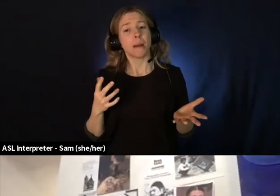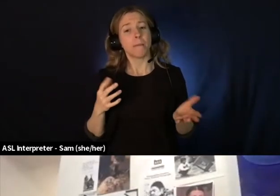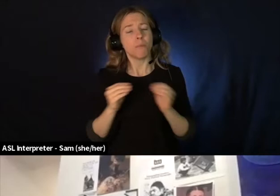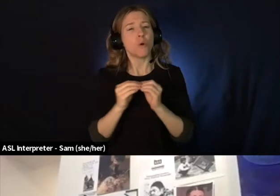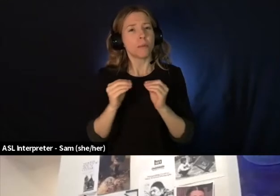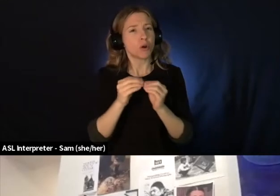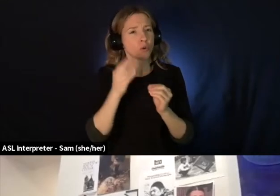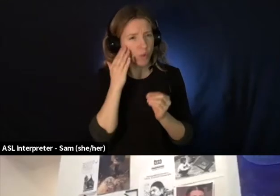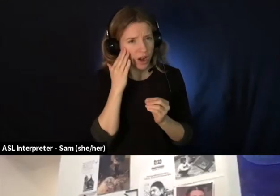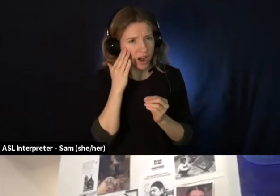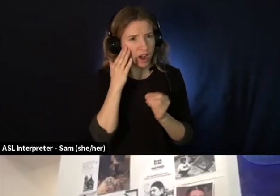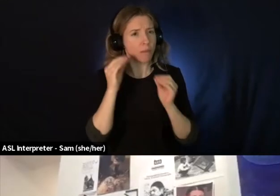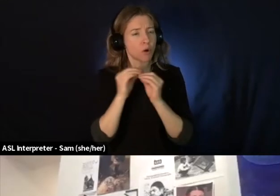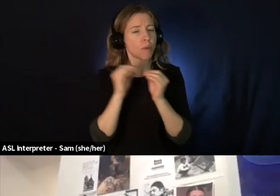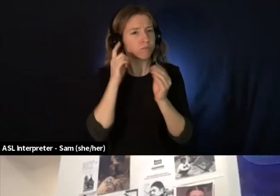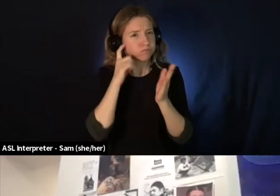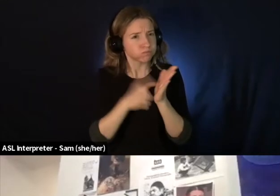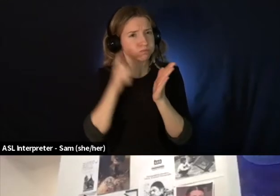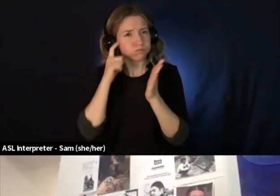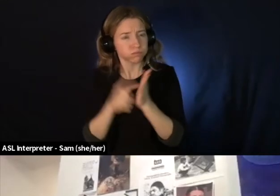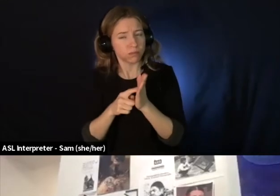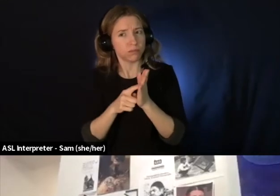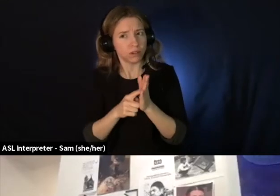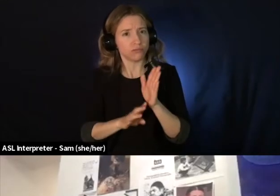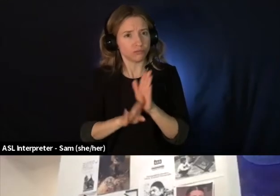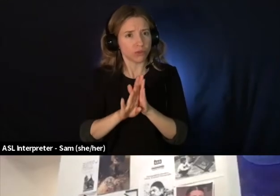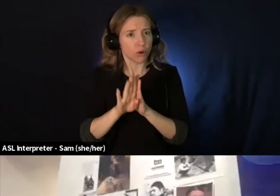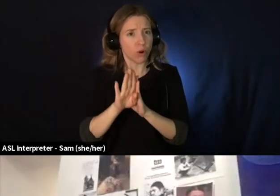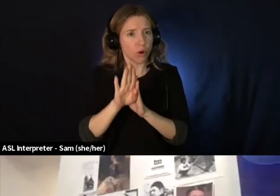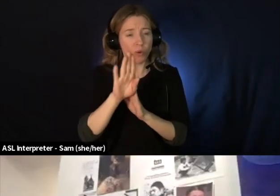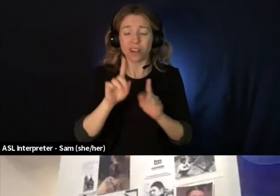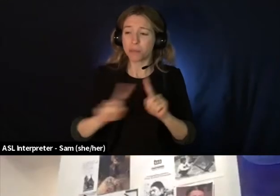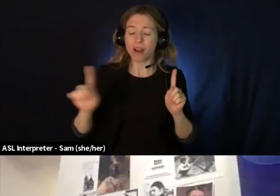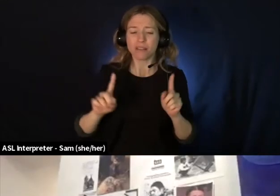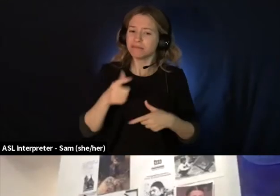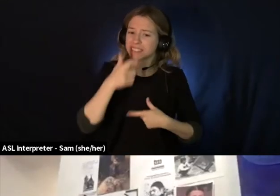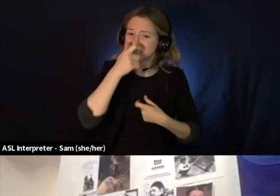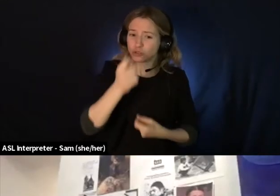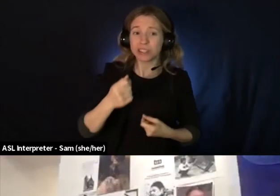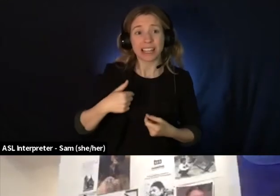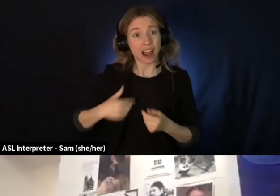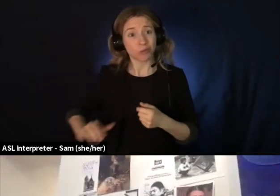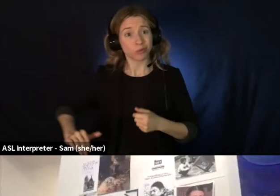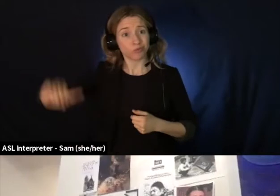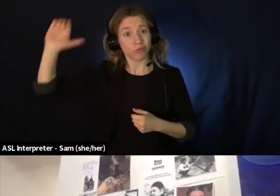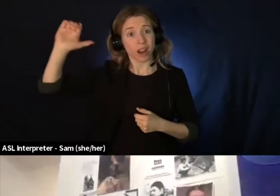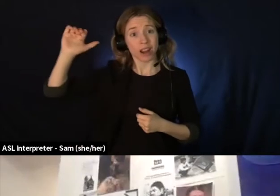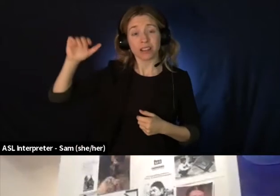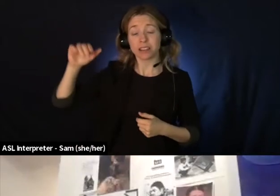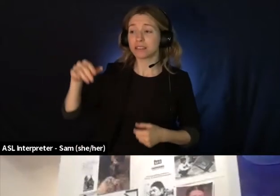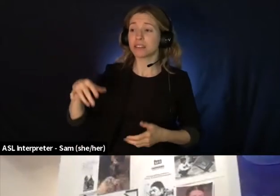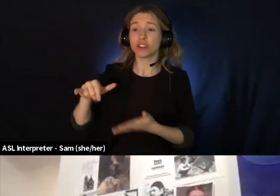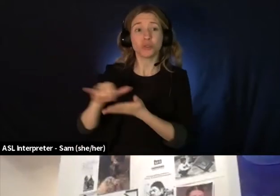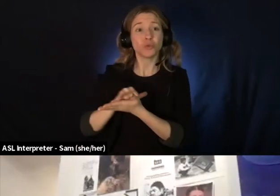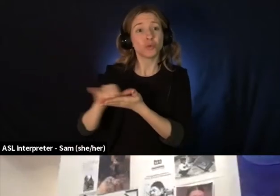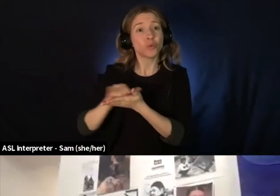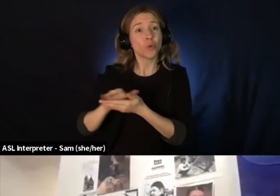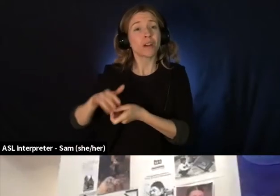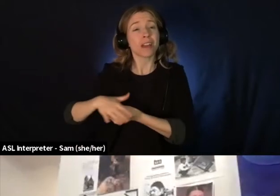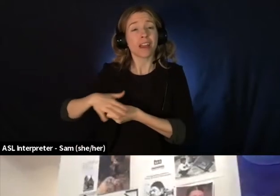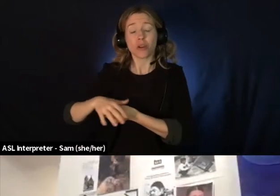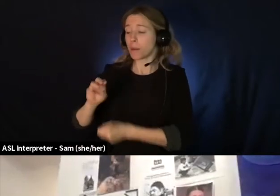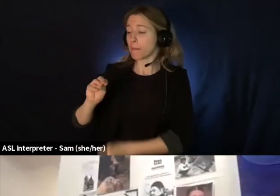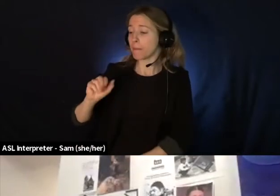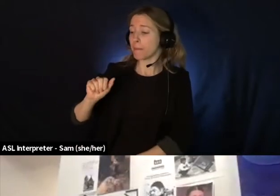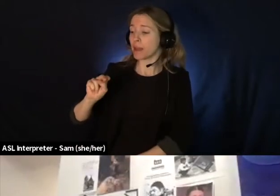here in this territory, I was raised in Manhattan, and my mother was